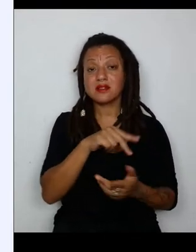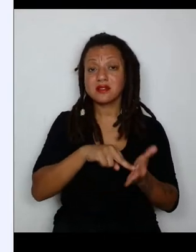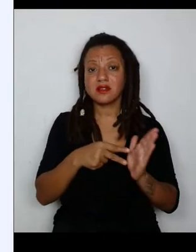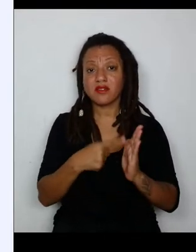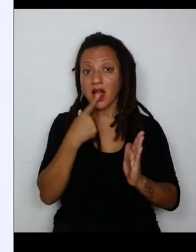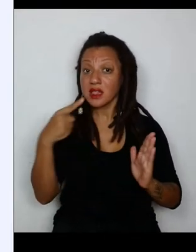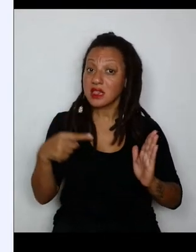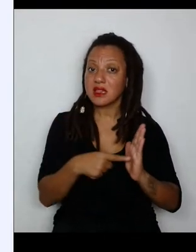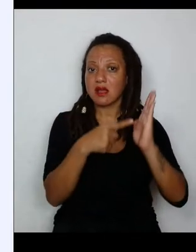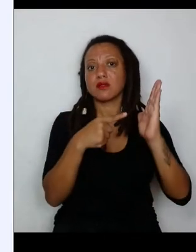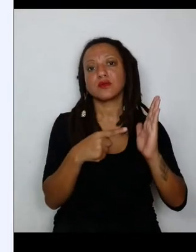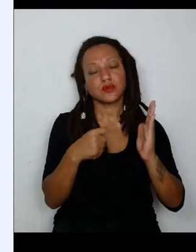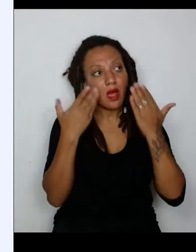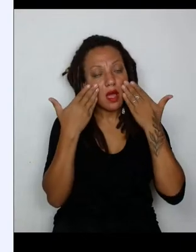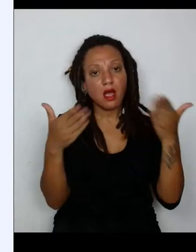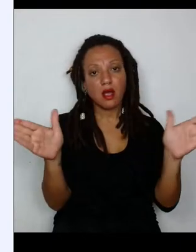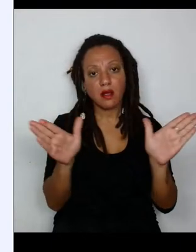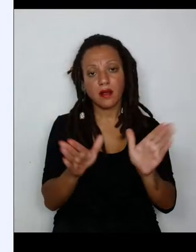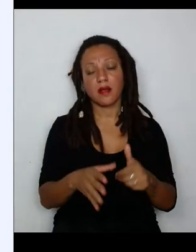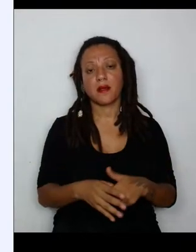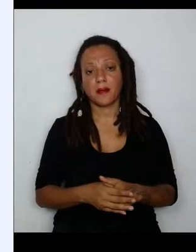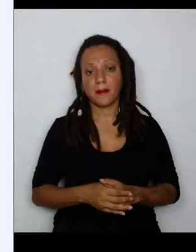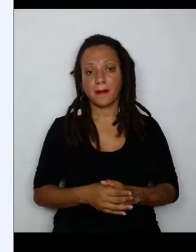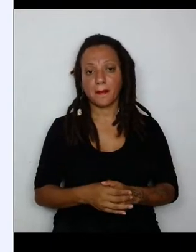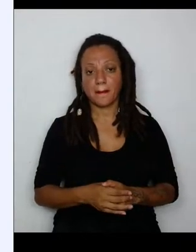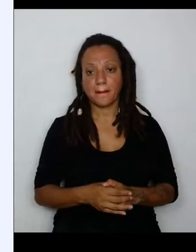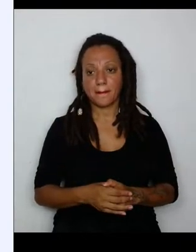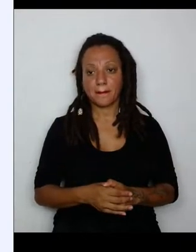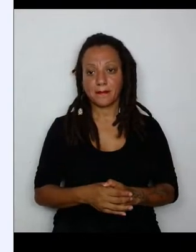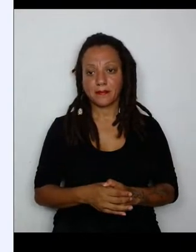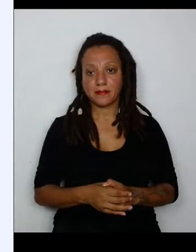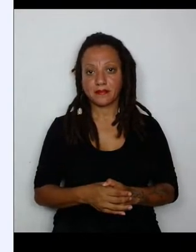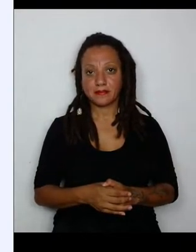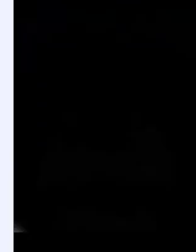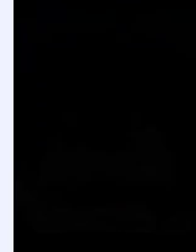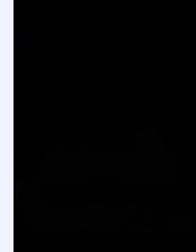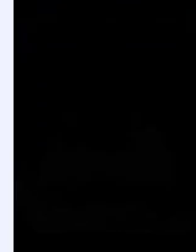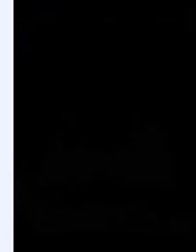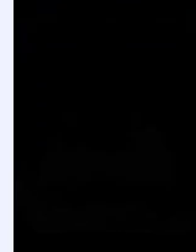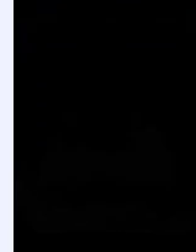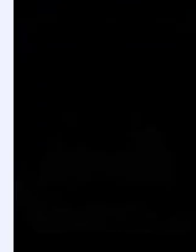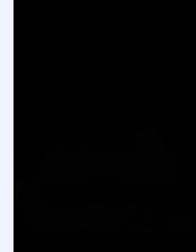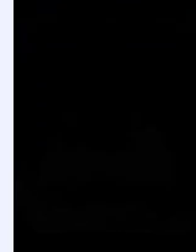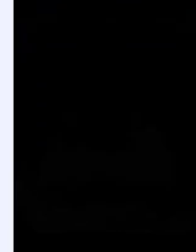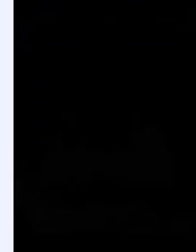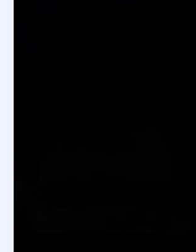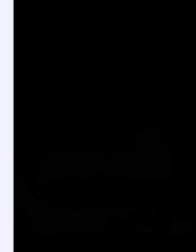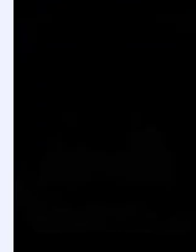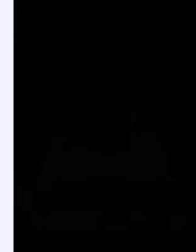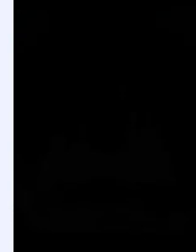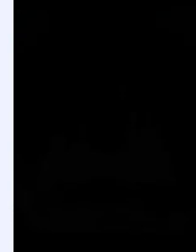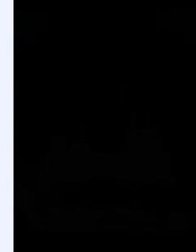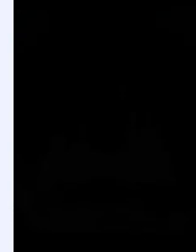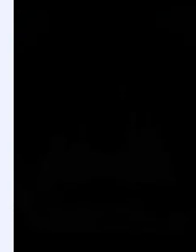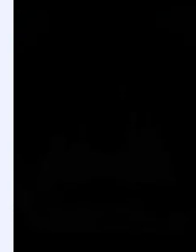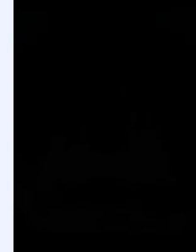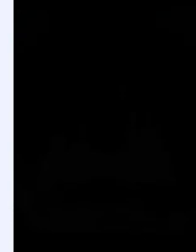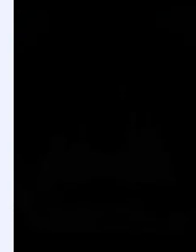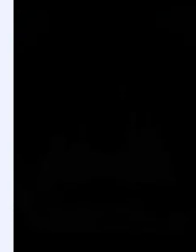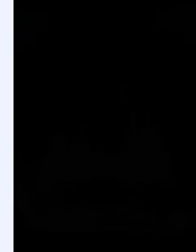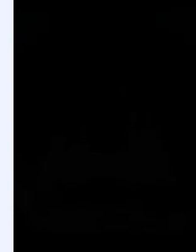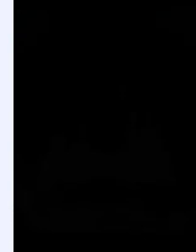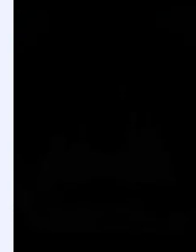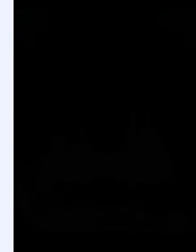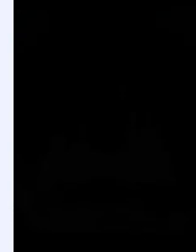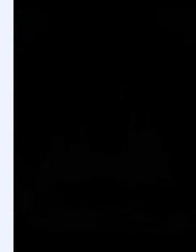in my 2018 edited volume gauge challenge new perspectives after post-modernism i examined